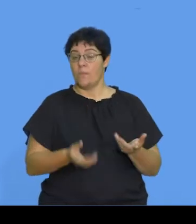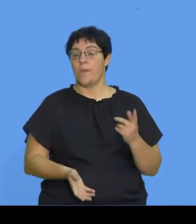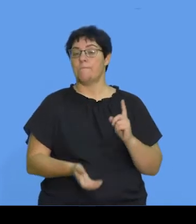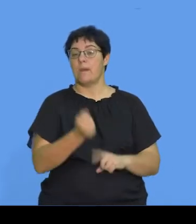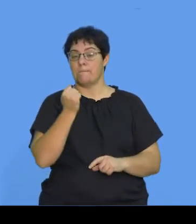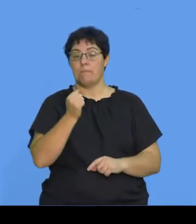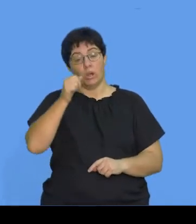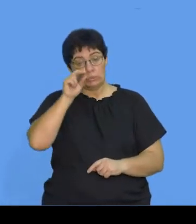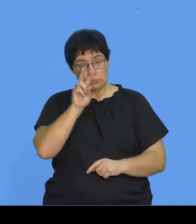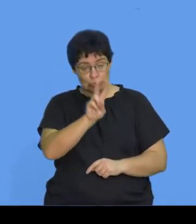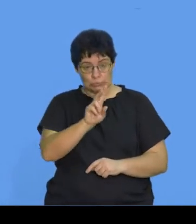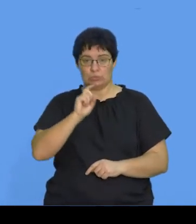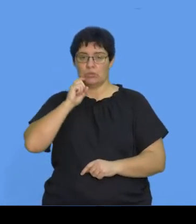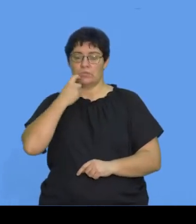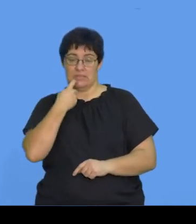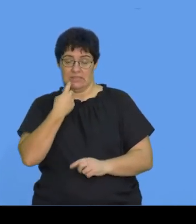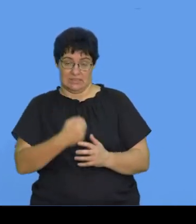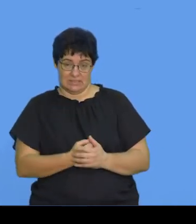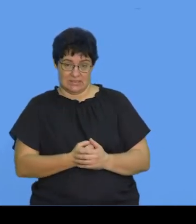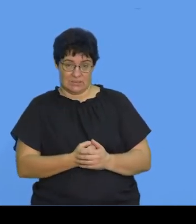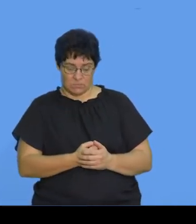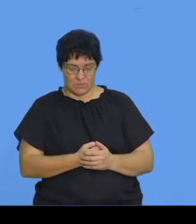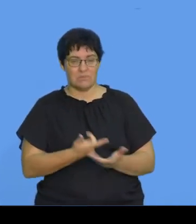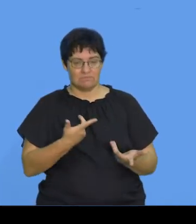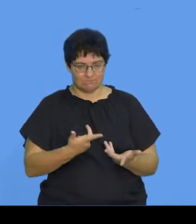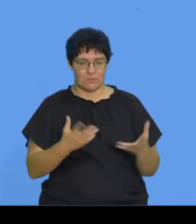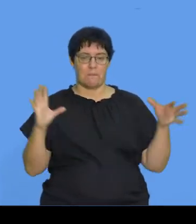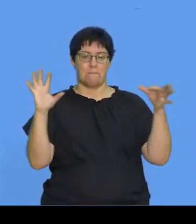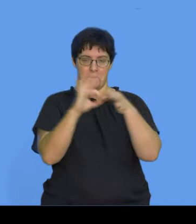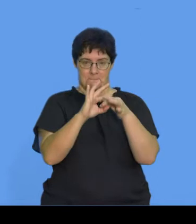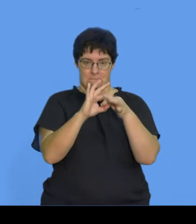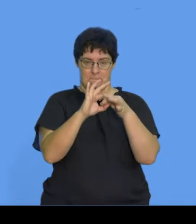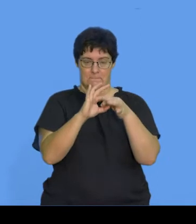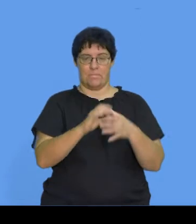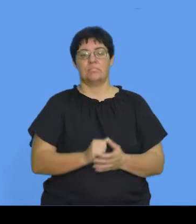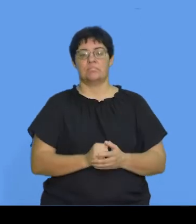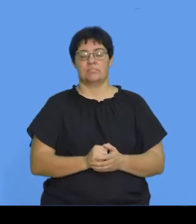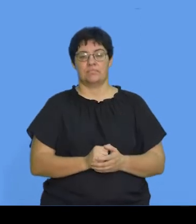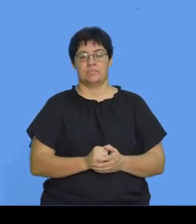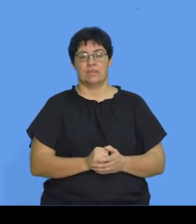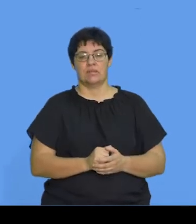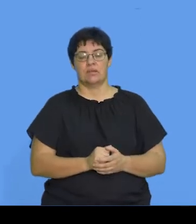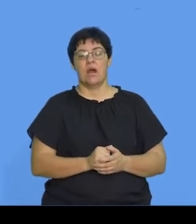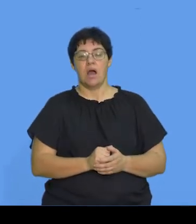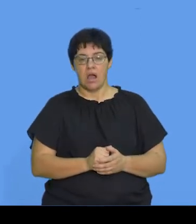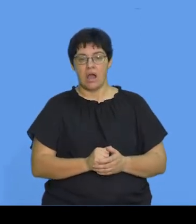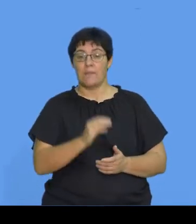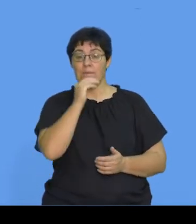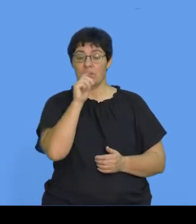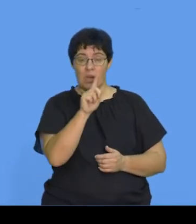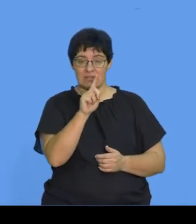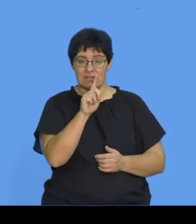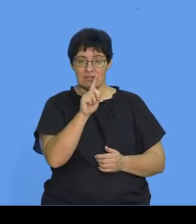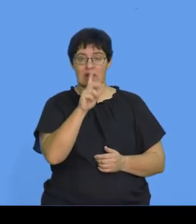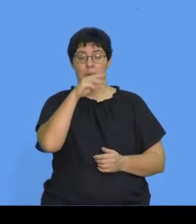got two sweets that we are going to put together. So we're now starting to build